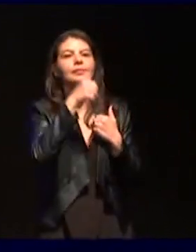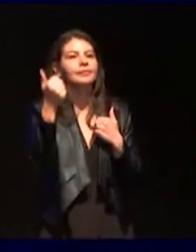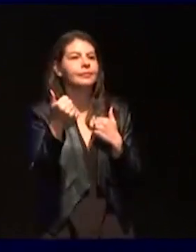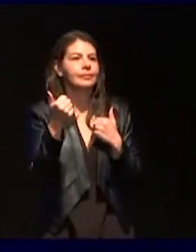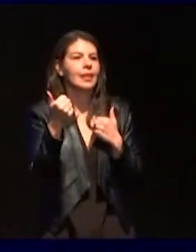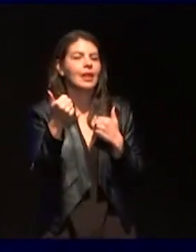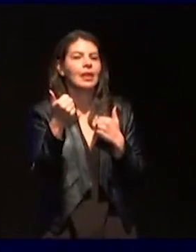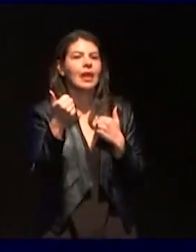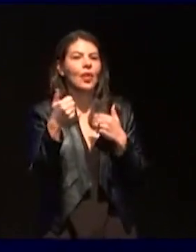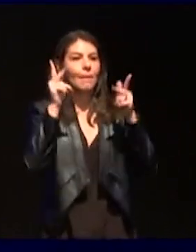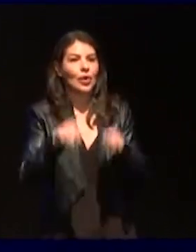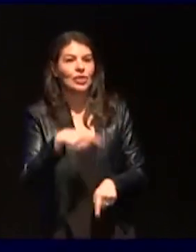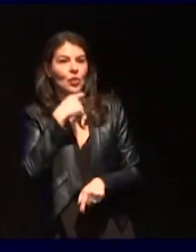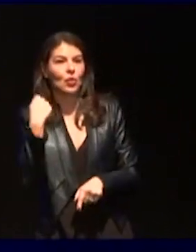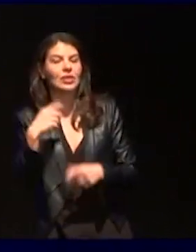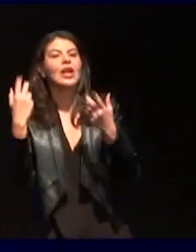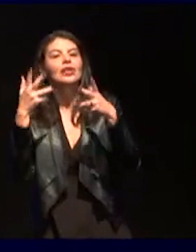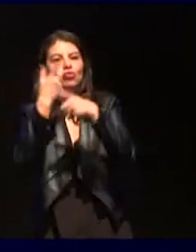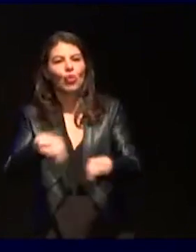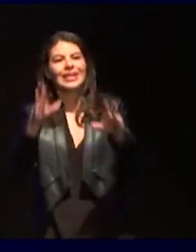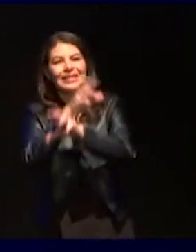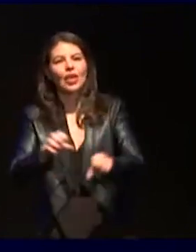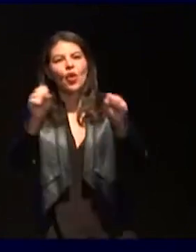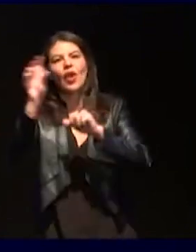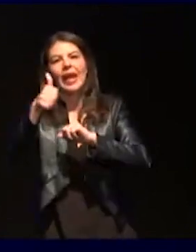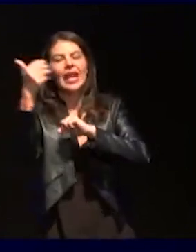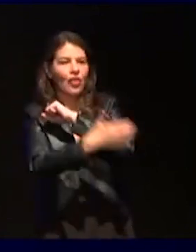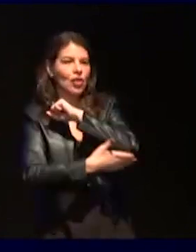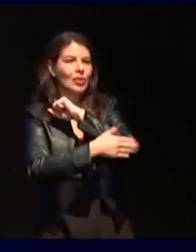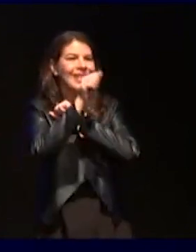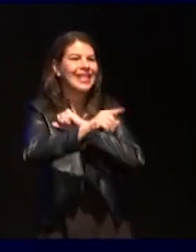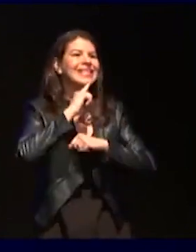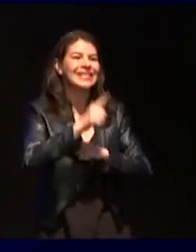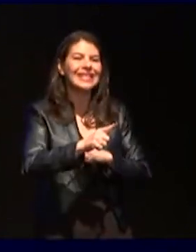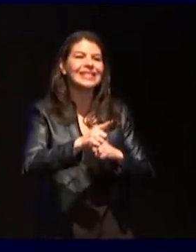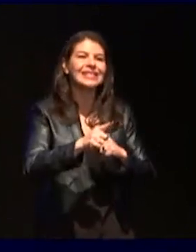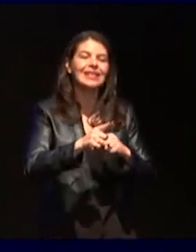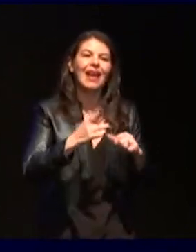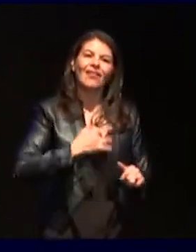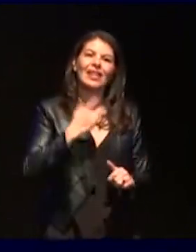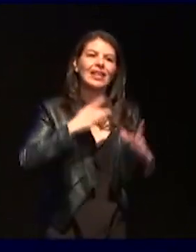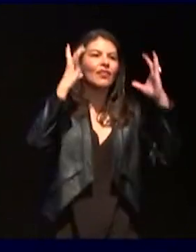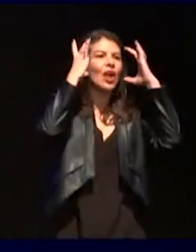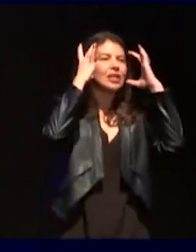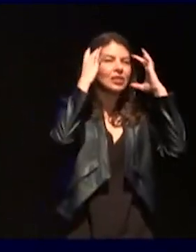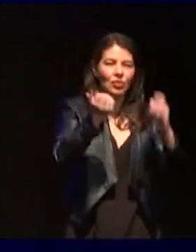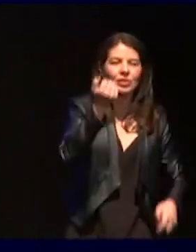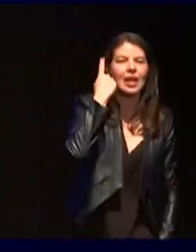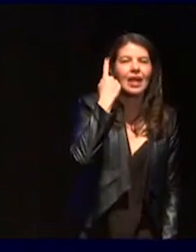individual in Russia trying to take over another country. This is a state of consciousness, you